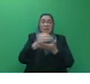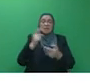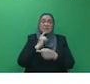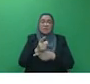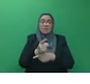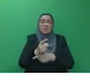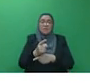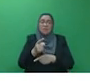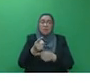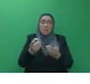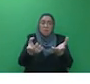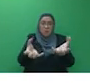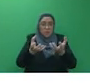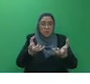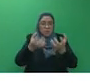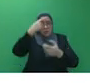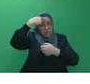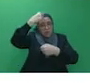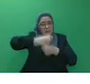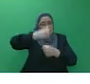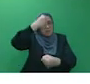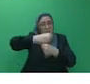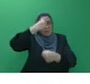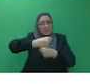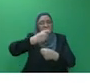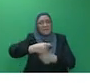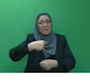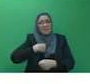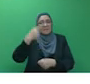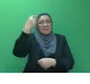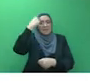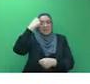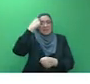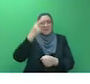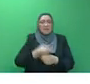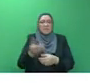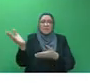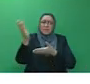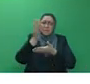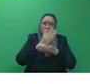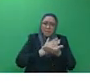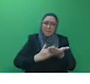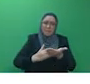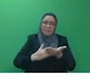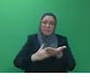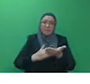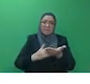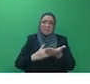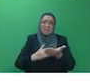it's just that and and i think the willingness to work i think that's just kind of part of it where